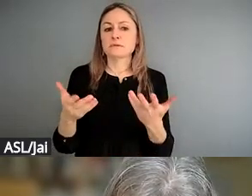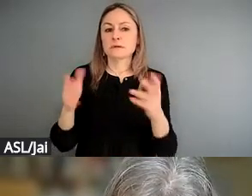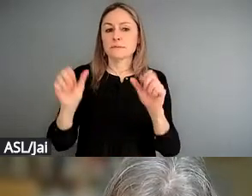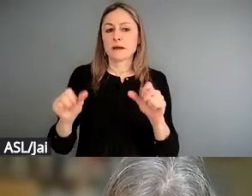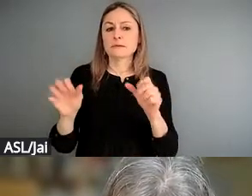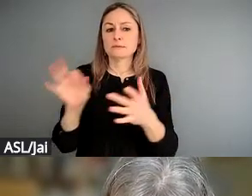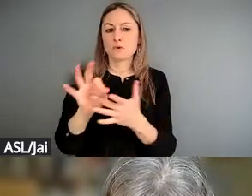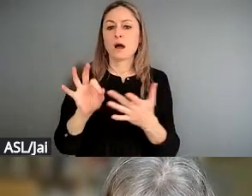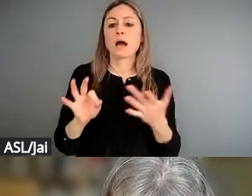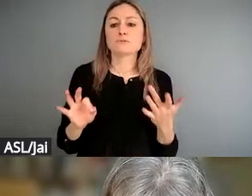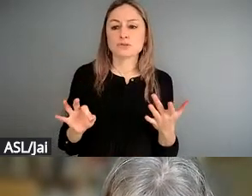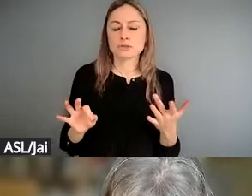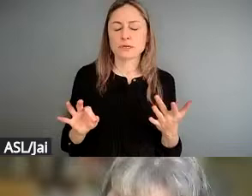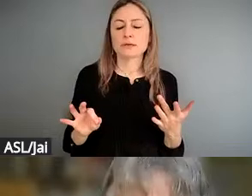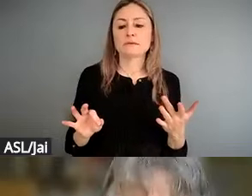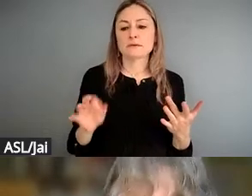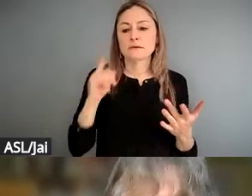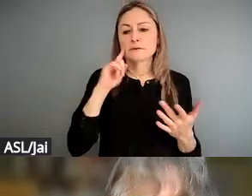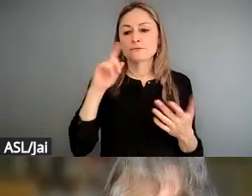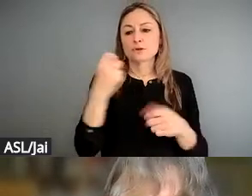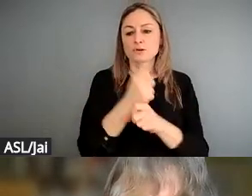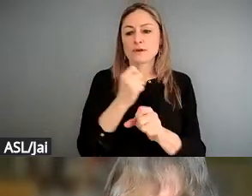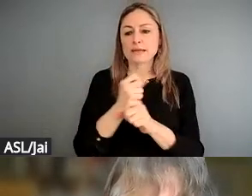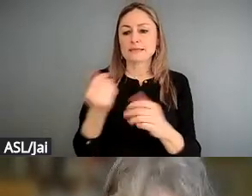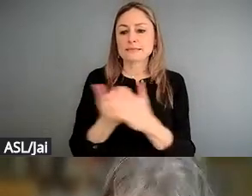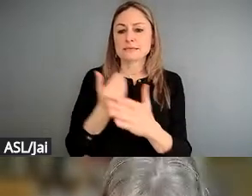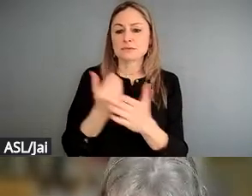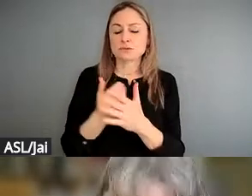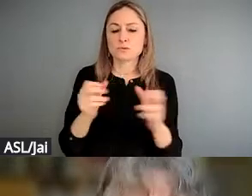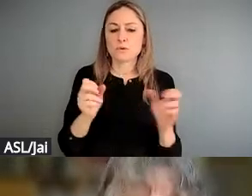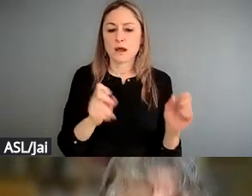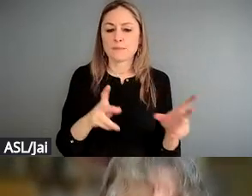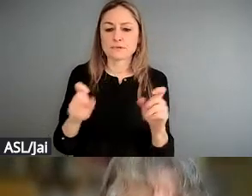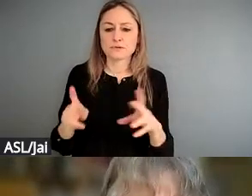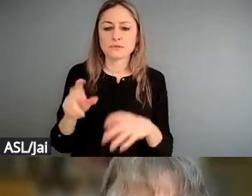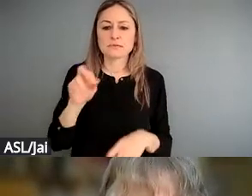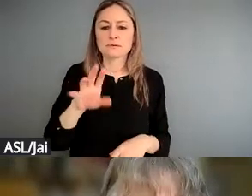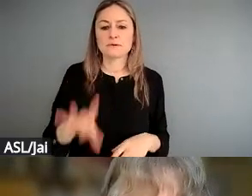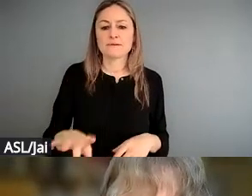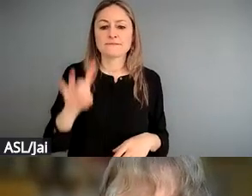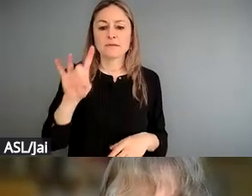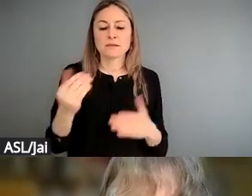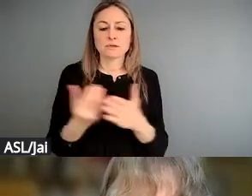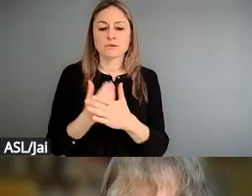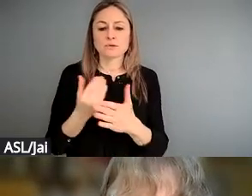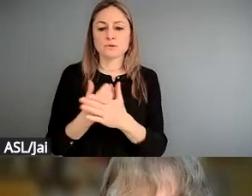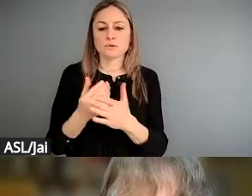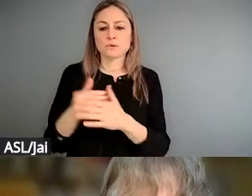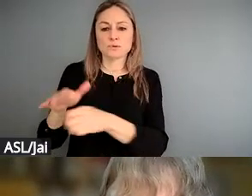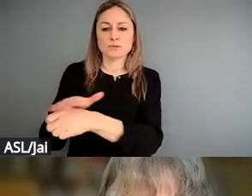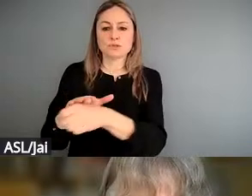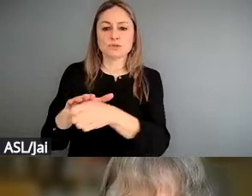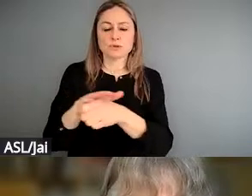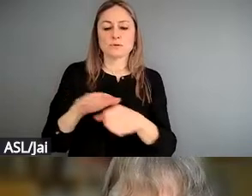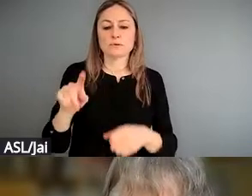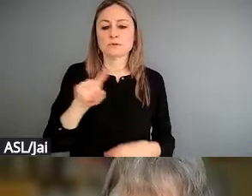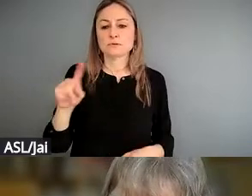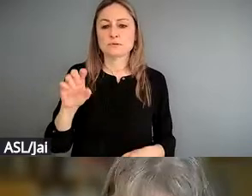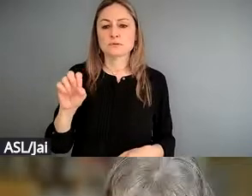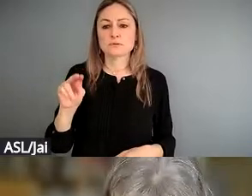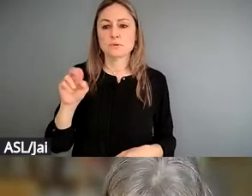option for, creating these new opportunities or finding more zones for residential